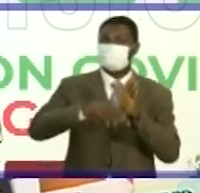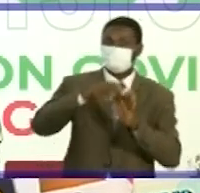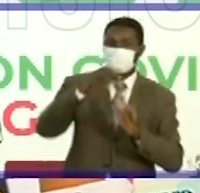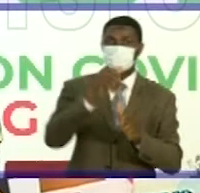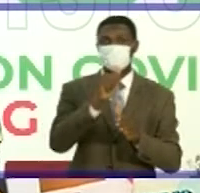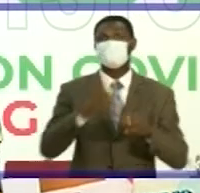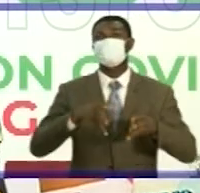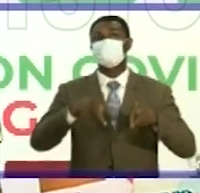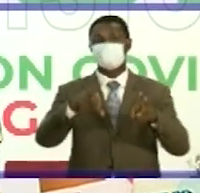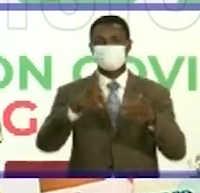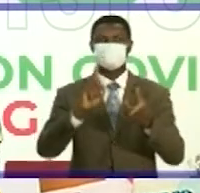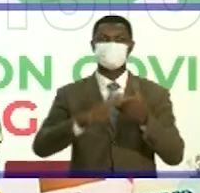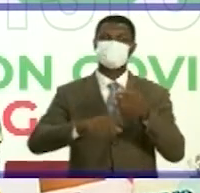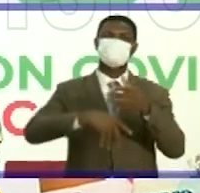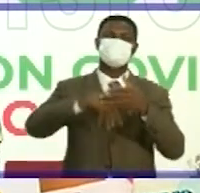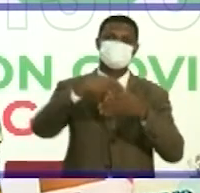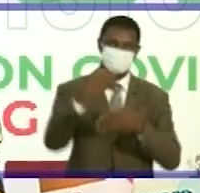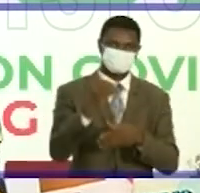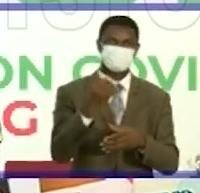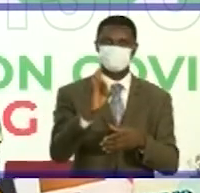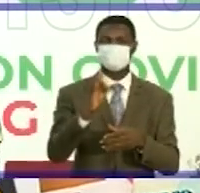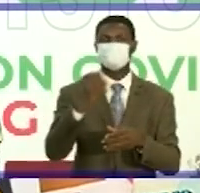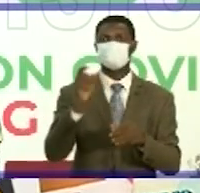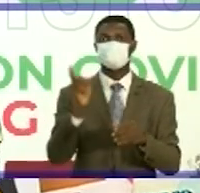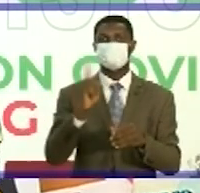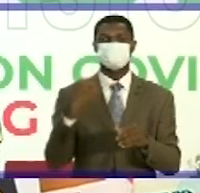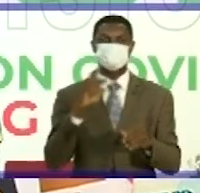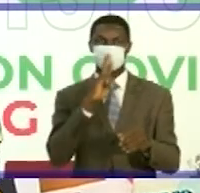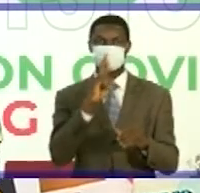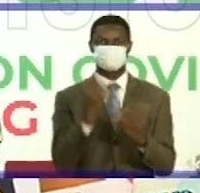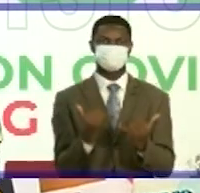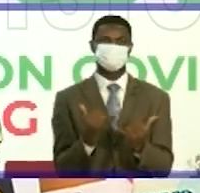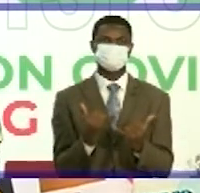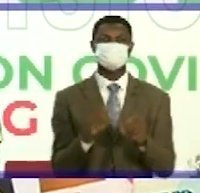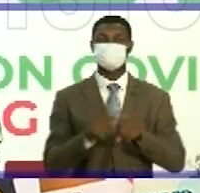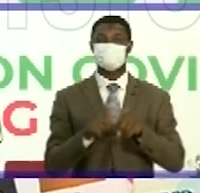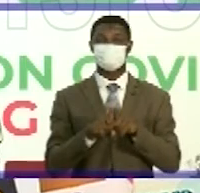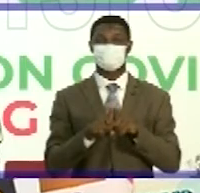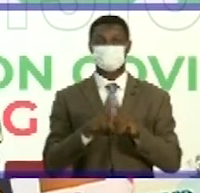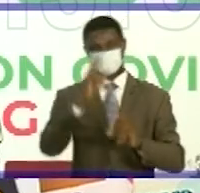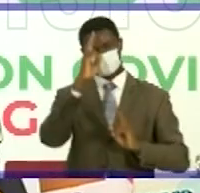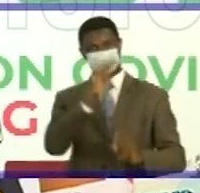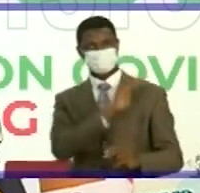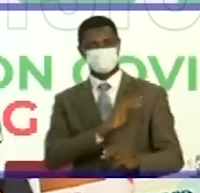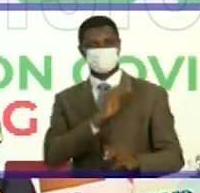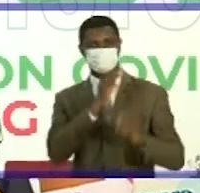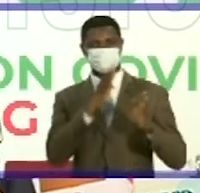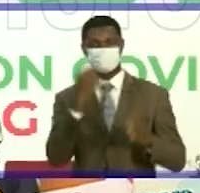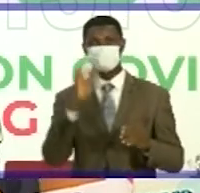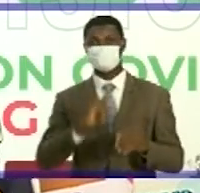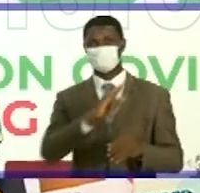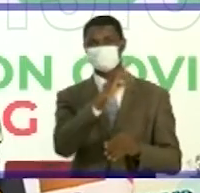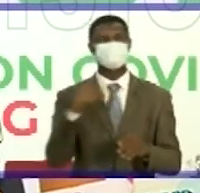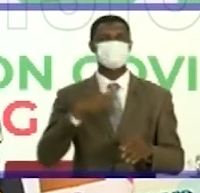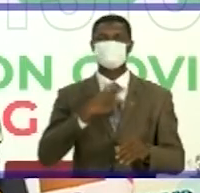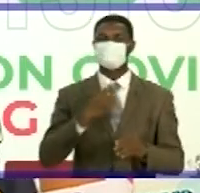out of where we are now. And like the Honorable Minister for Aviation rightly observed, we feel the pains of